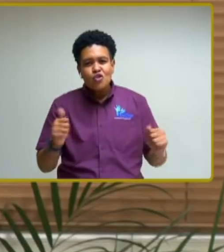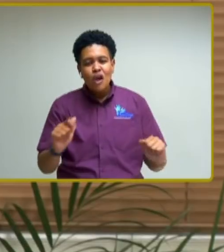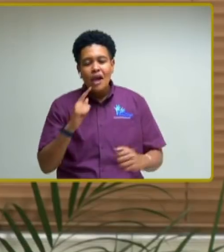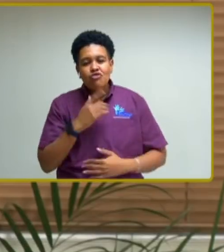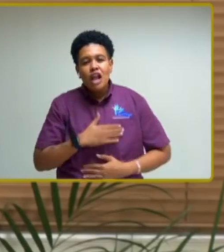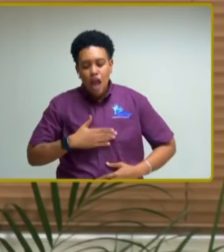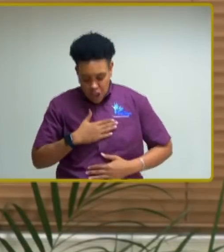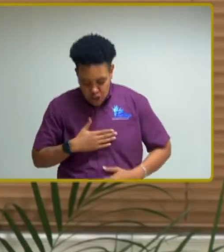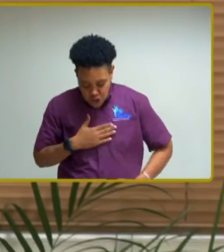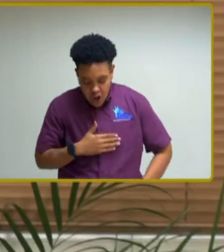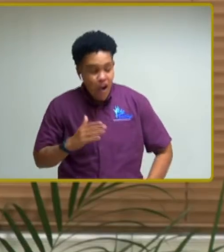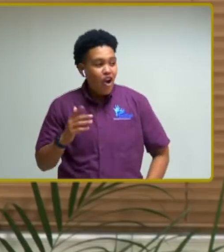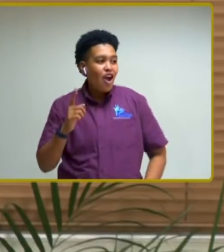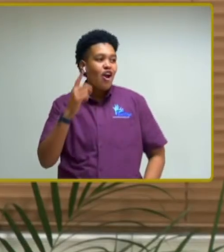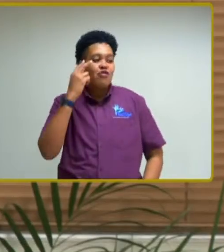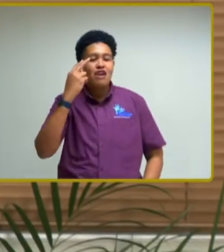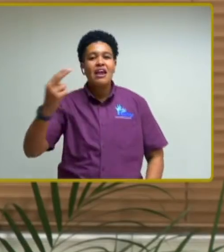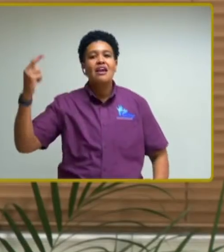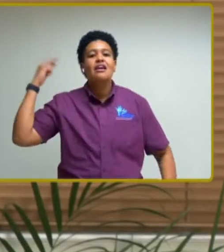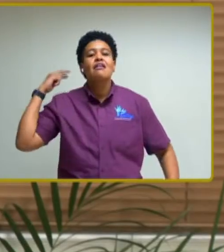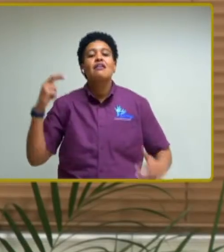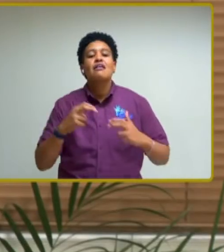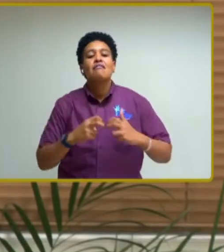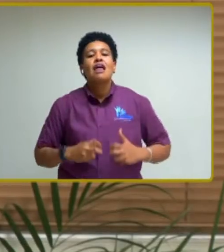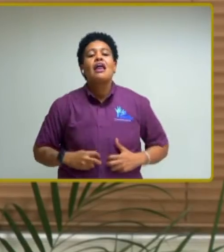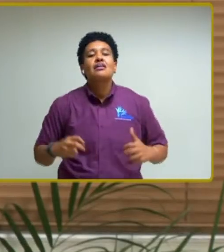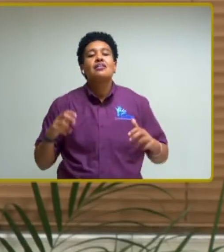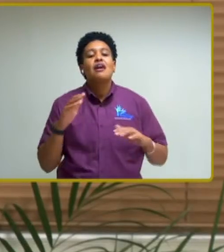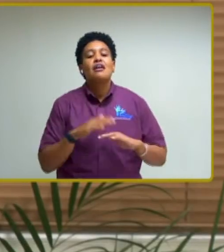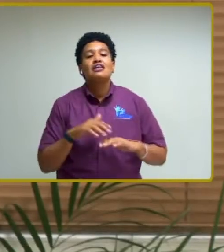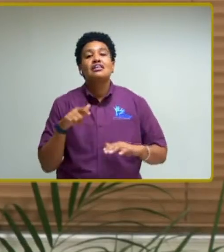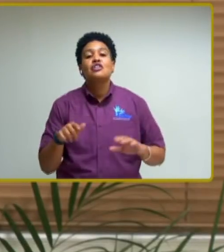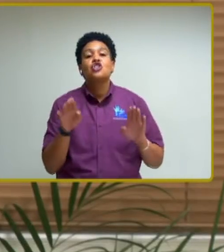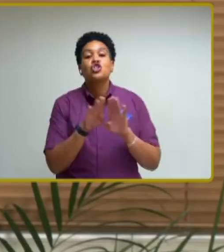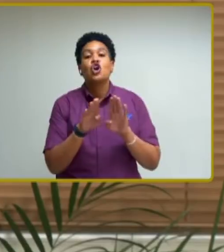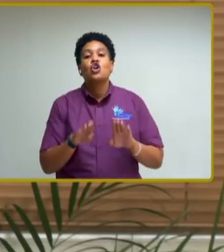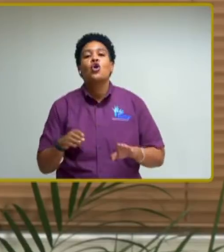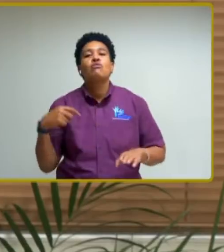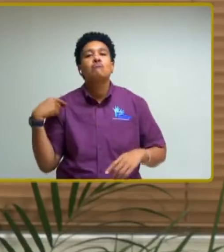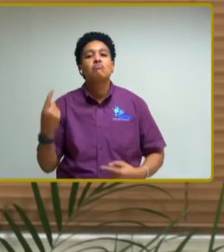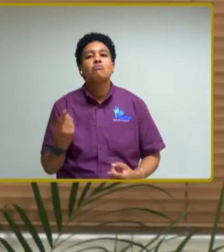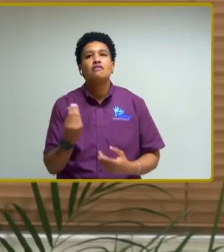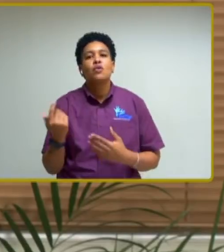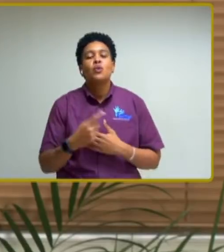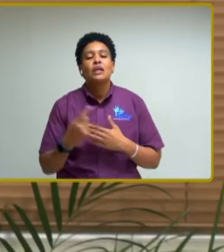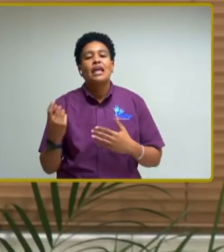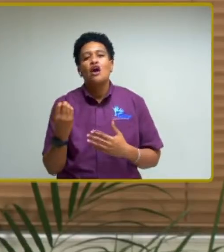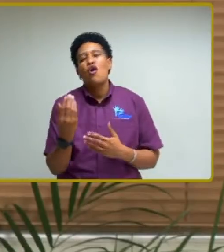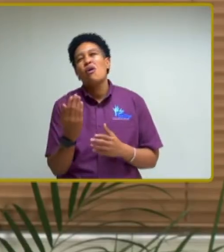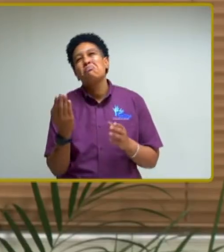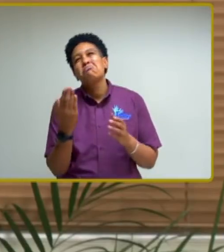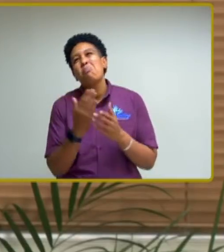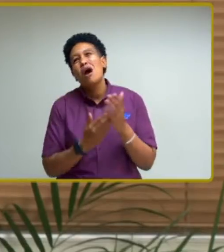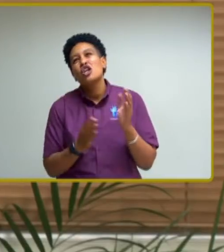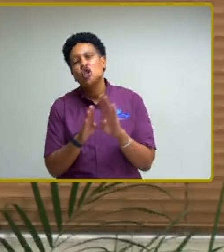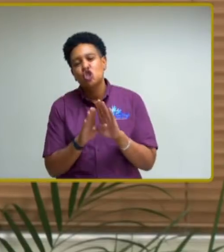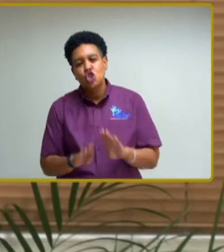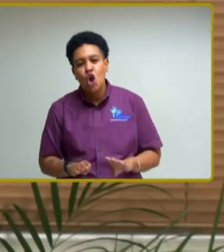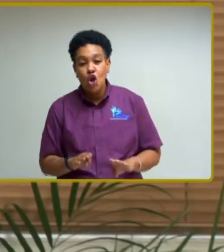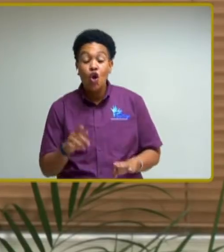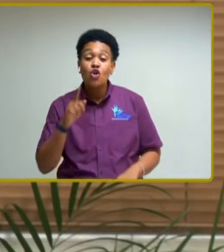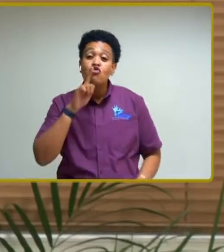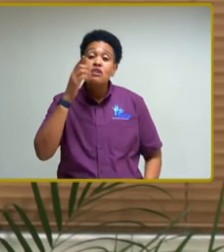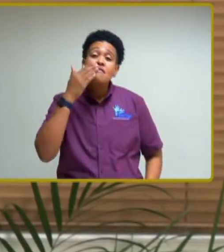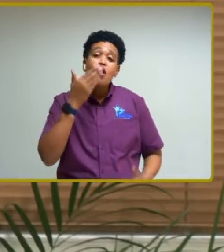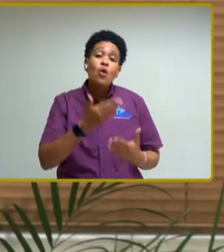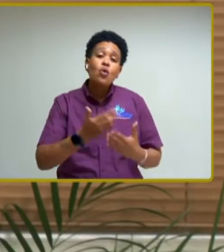enjoy, or at least reflect on this shutdown over the next couple of days, or partial shutdown. It is for